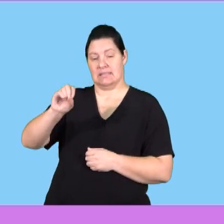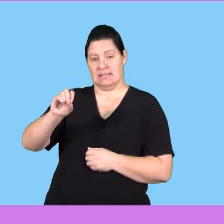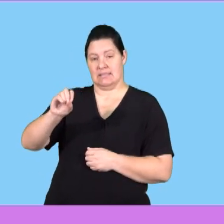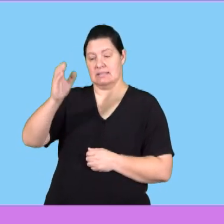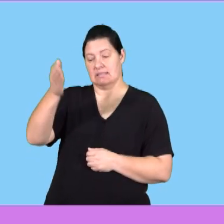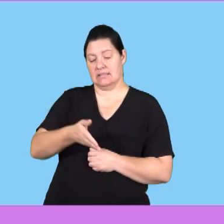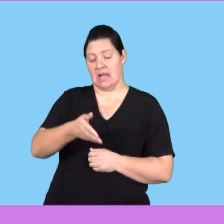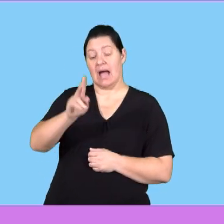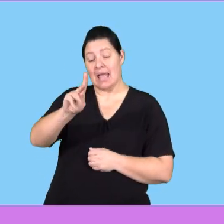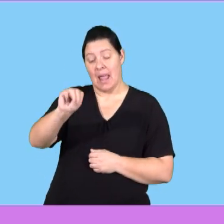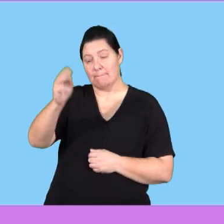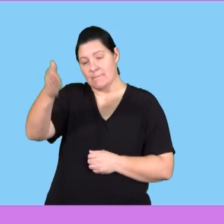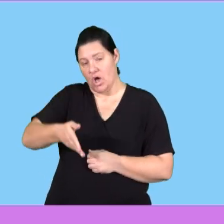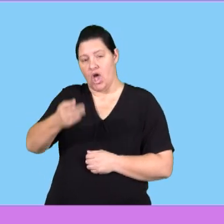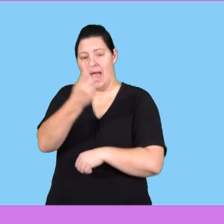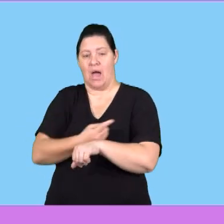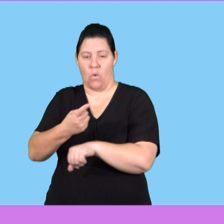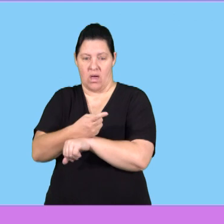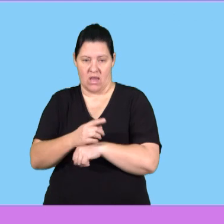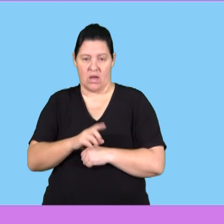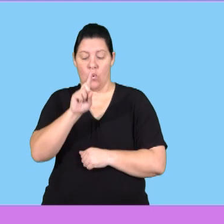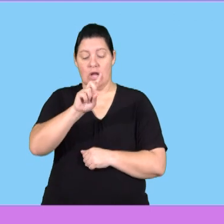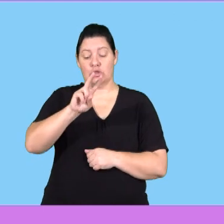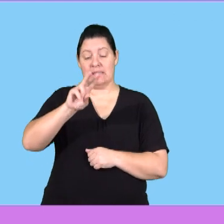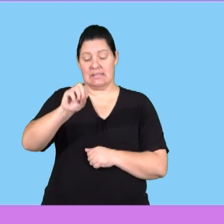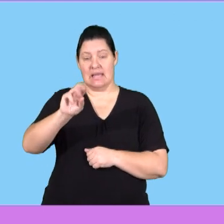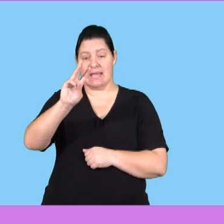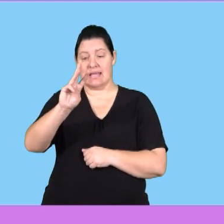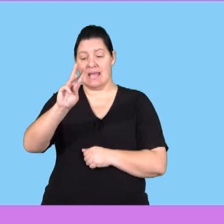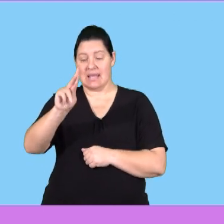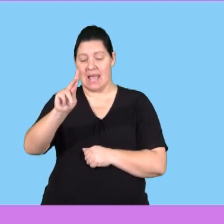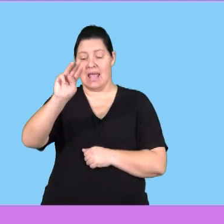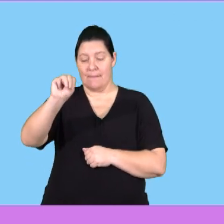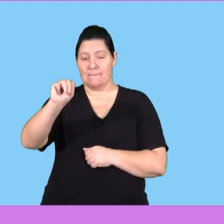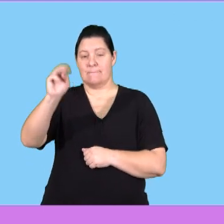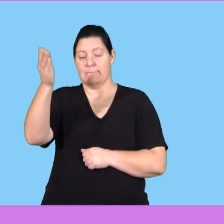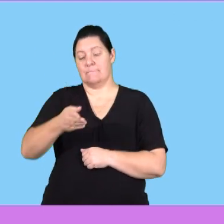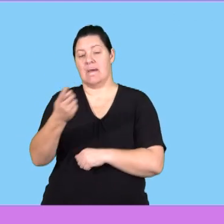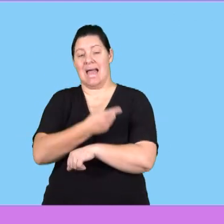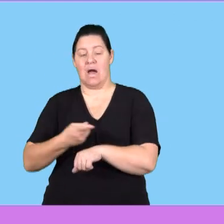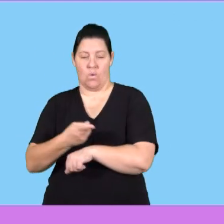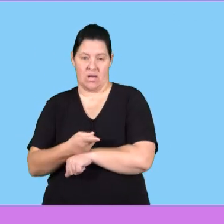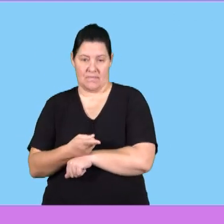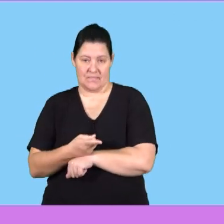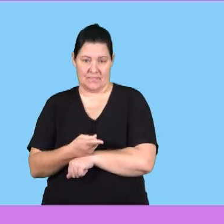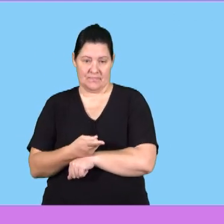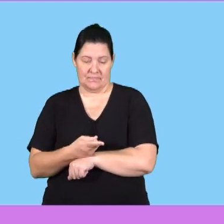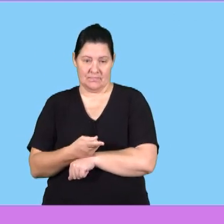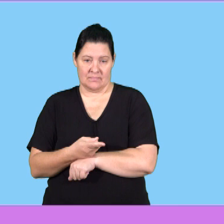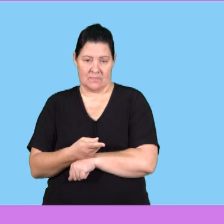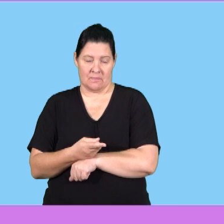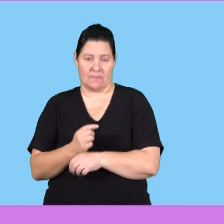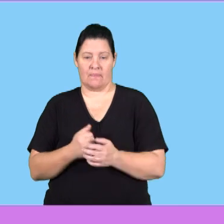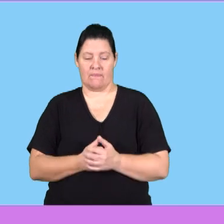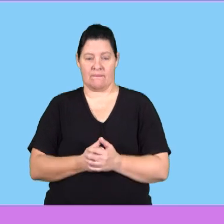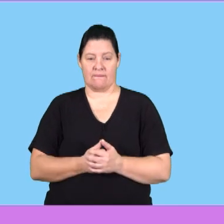120 kilometers per hour. Remember, I said if you have kilometer divided by hour, we can